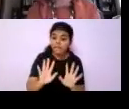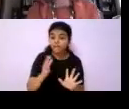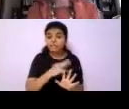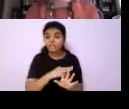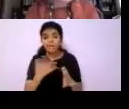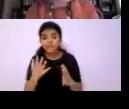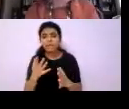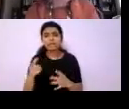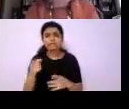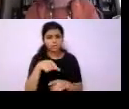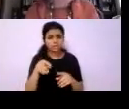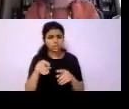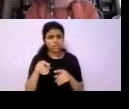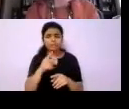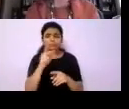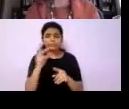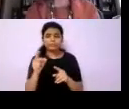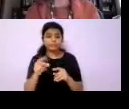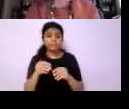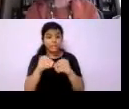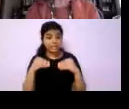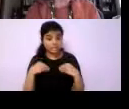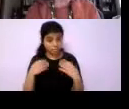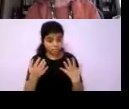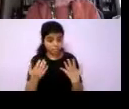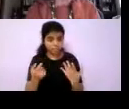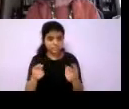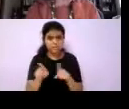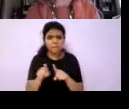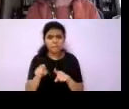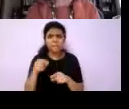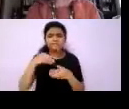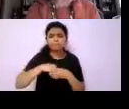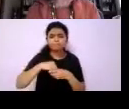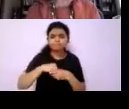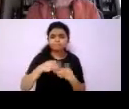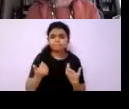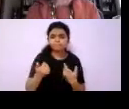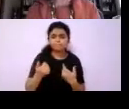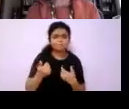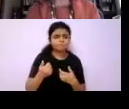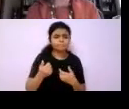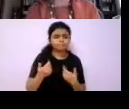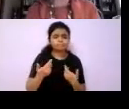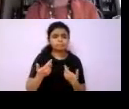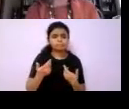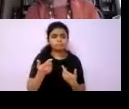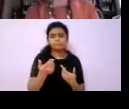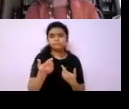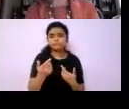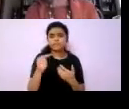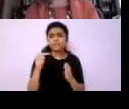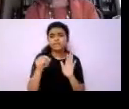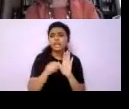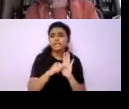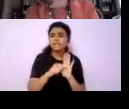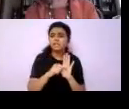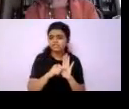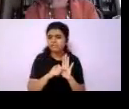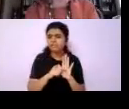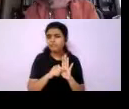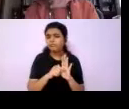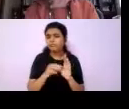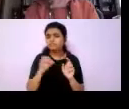we accept the inevitability of dependence without denying the negative effects of an